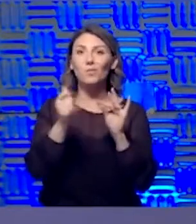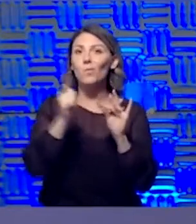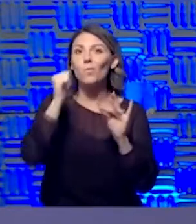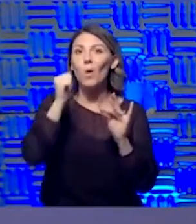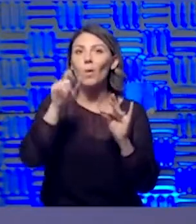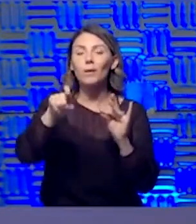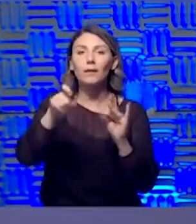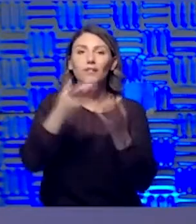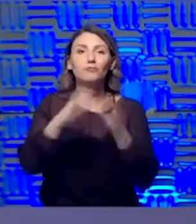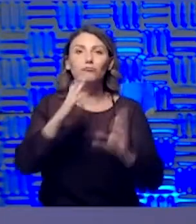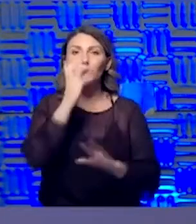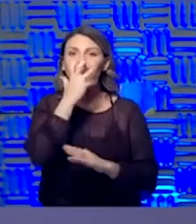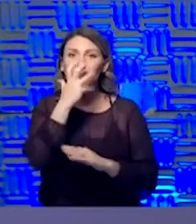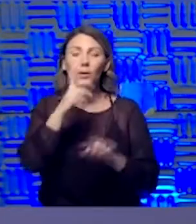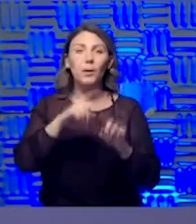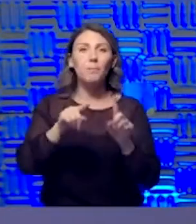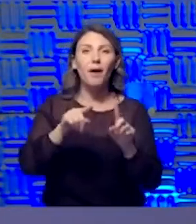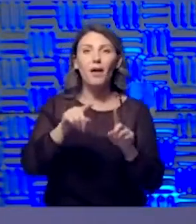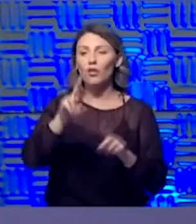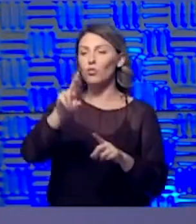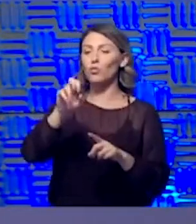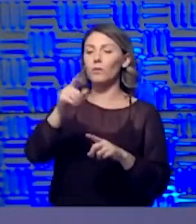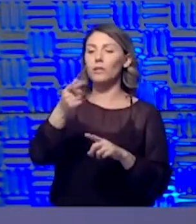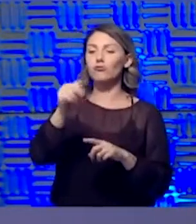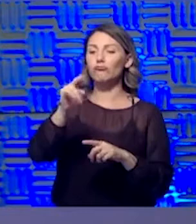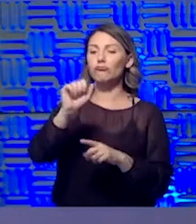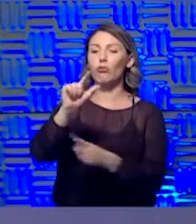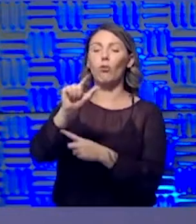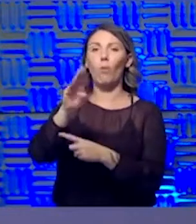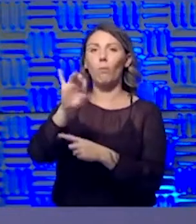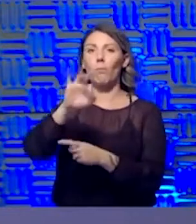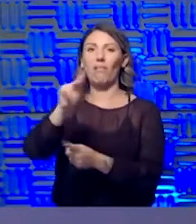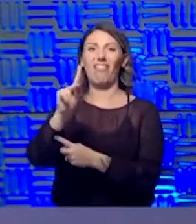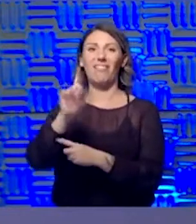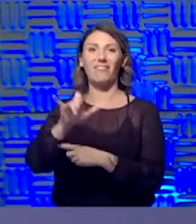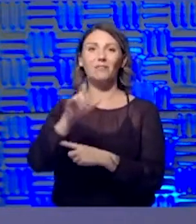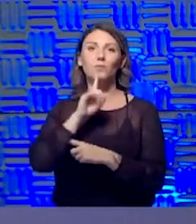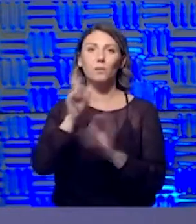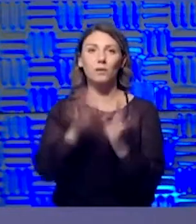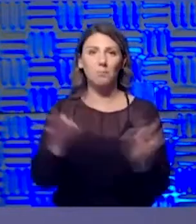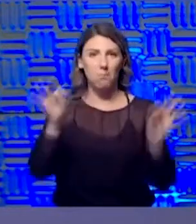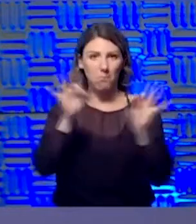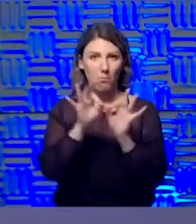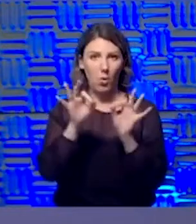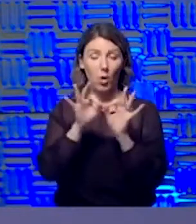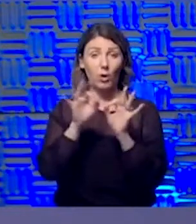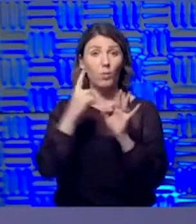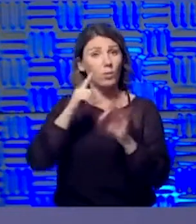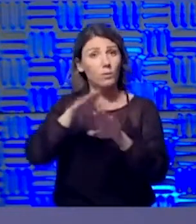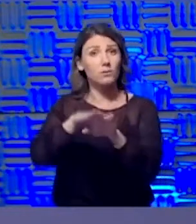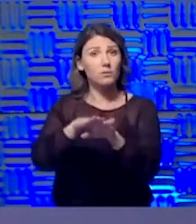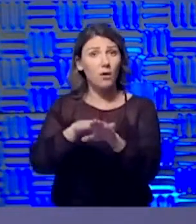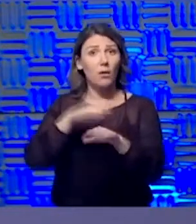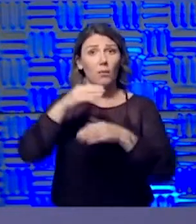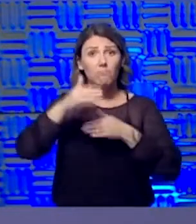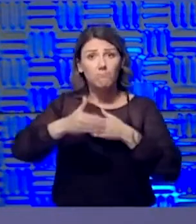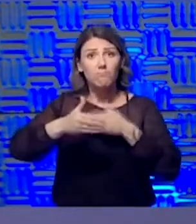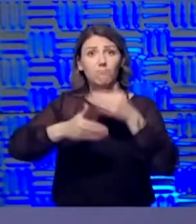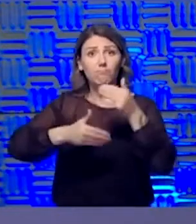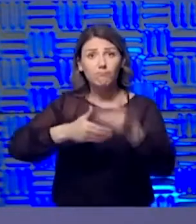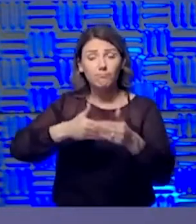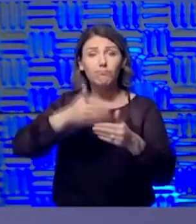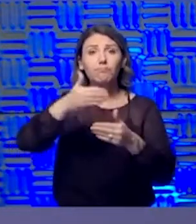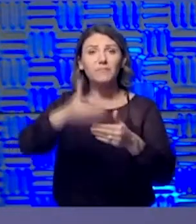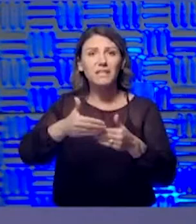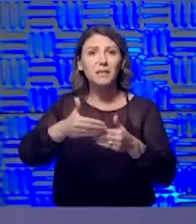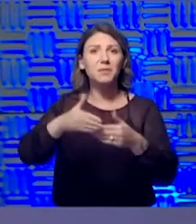general anesthesia, but rather regional blocks, and I think that's really important, and we'll take it slow. You know, it's that small test of change to make